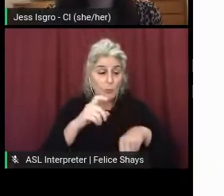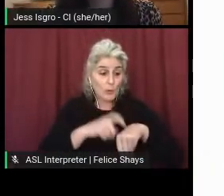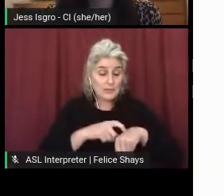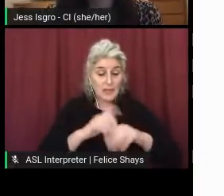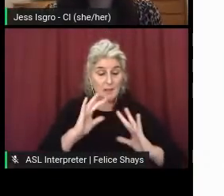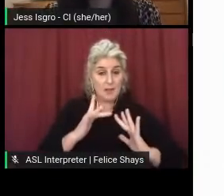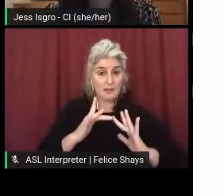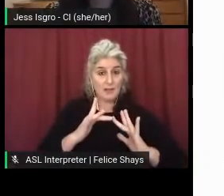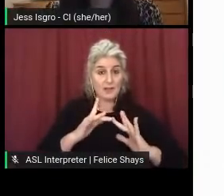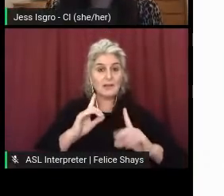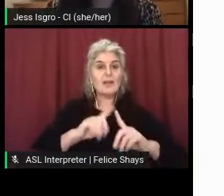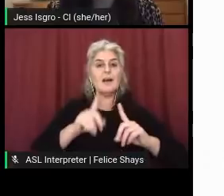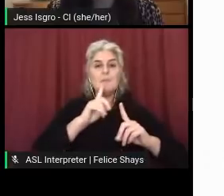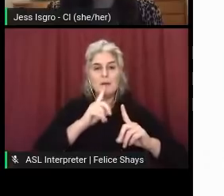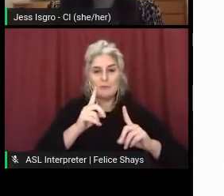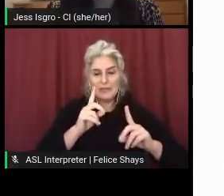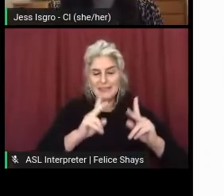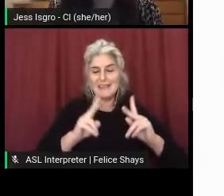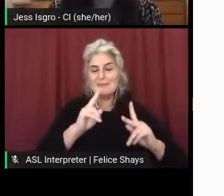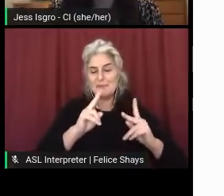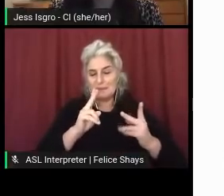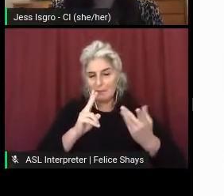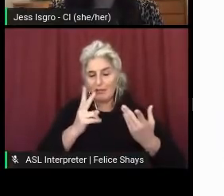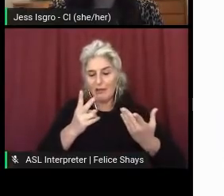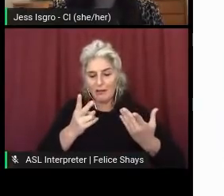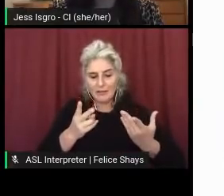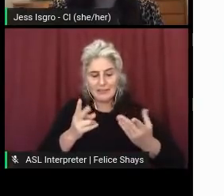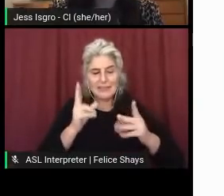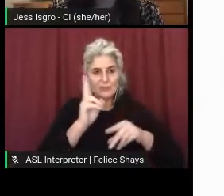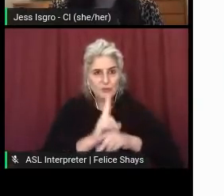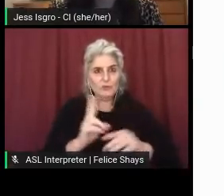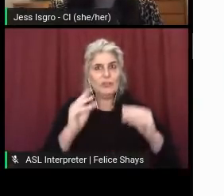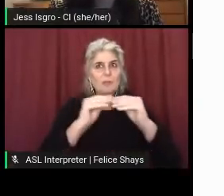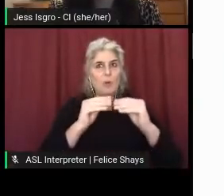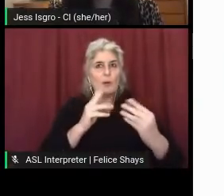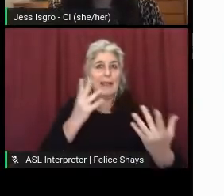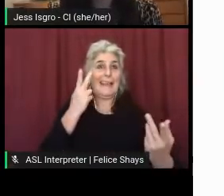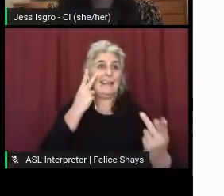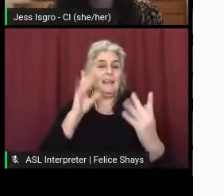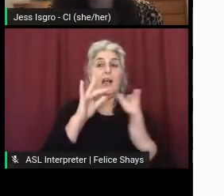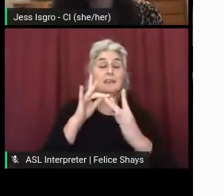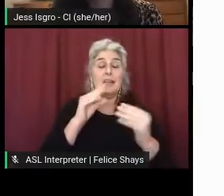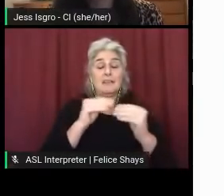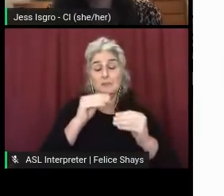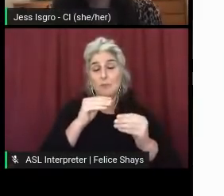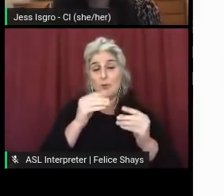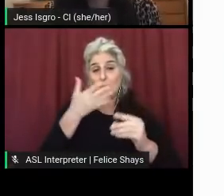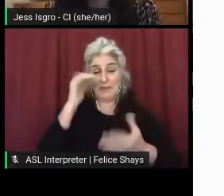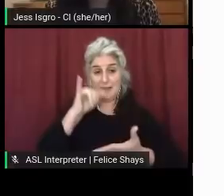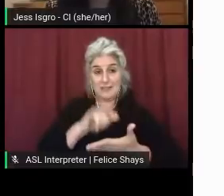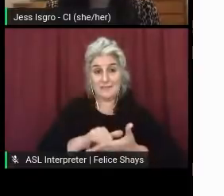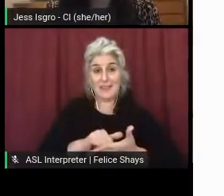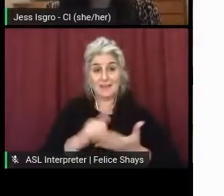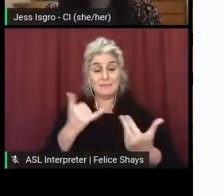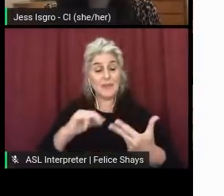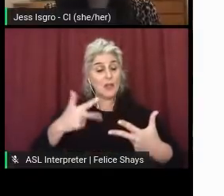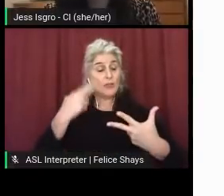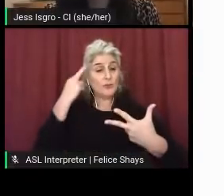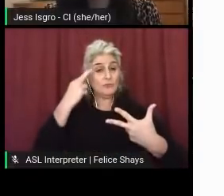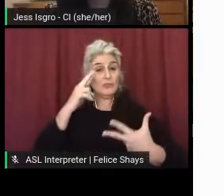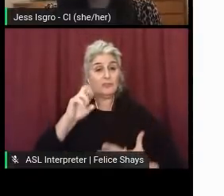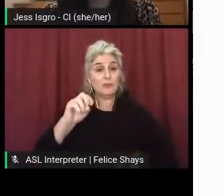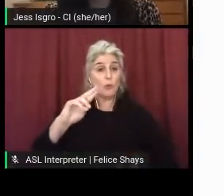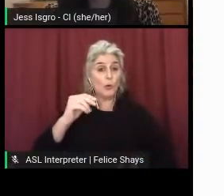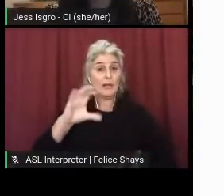successful in attaining improved reach because of it. And our third reason is that organic content is